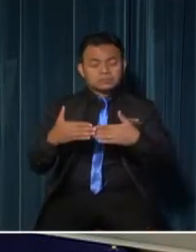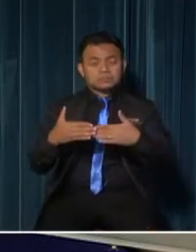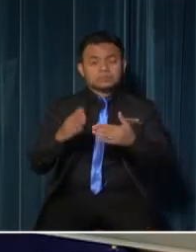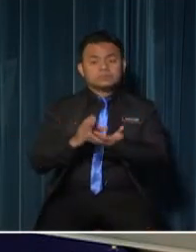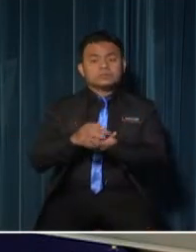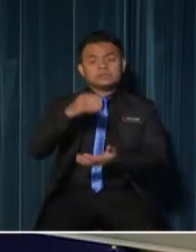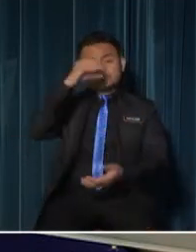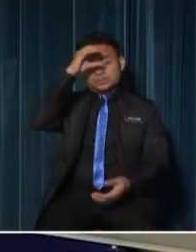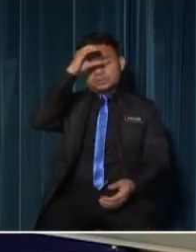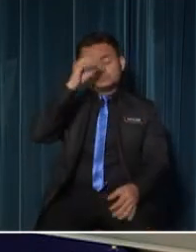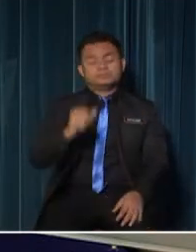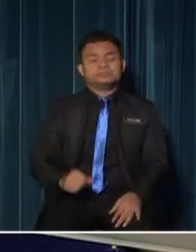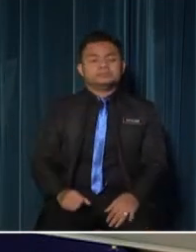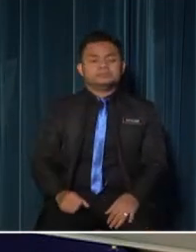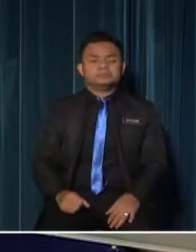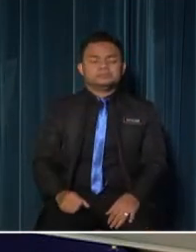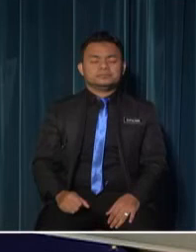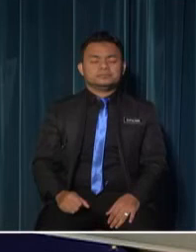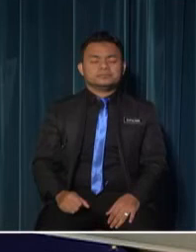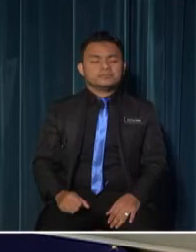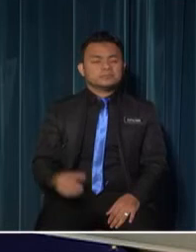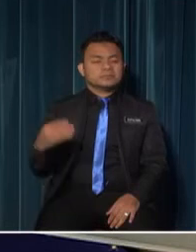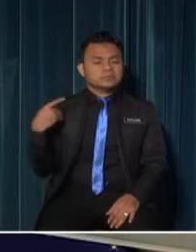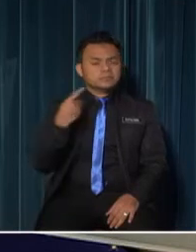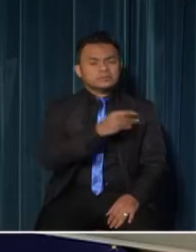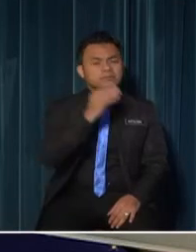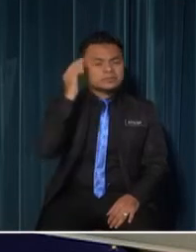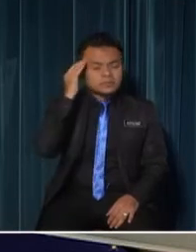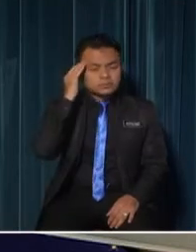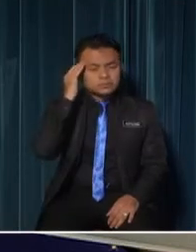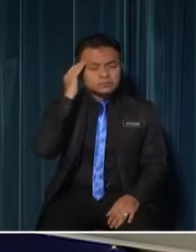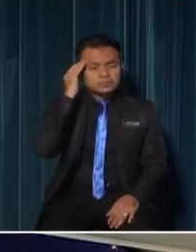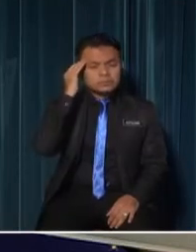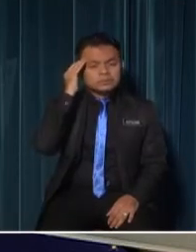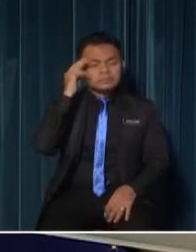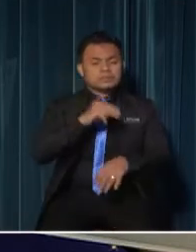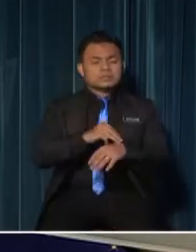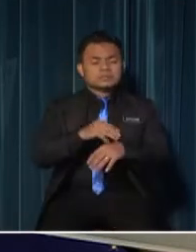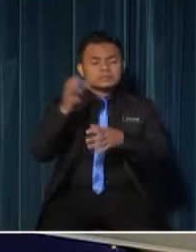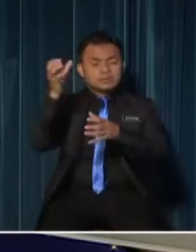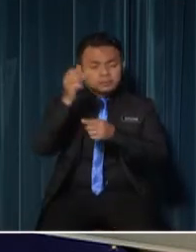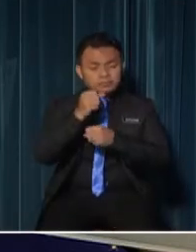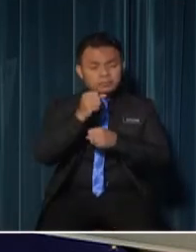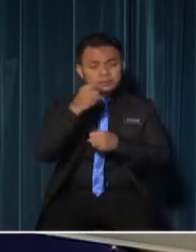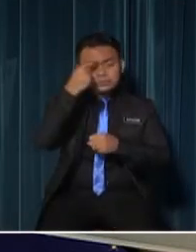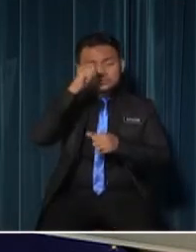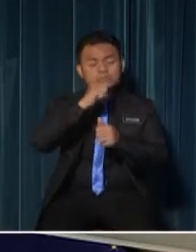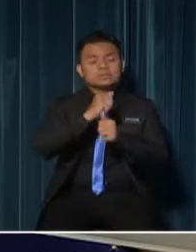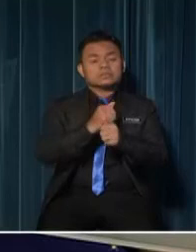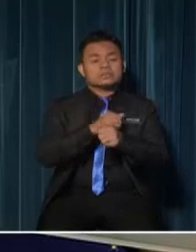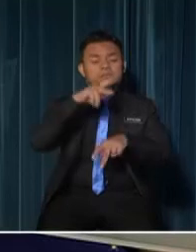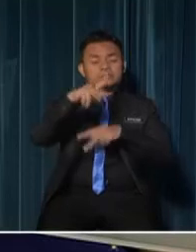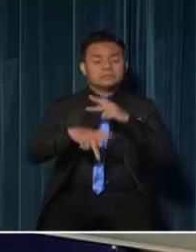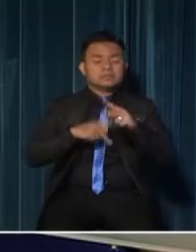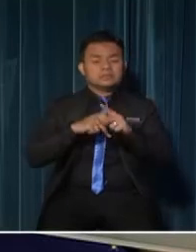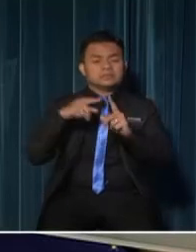our lesson. We know that the time taken for each planet to revolve